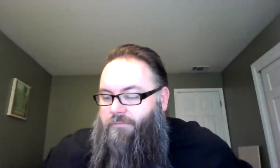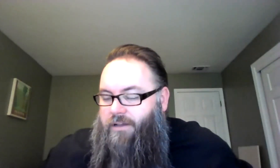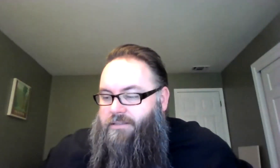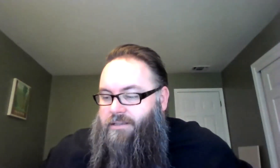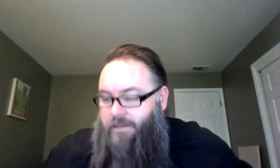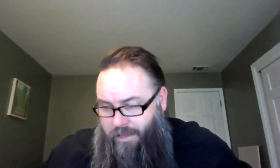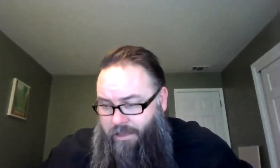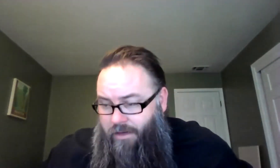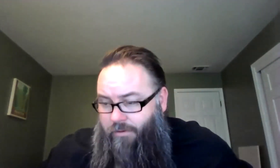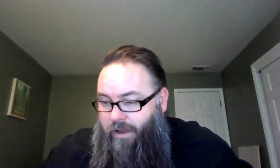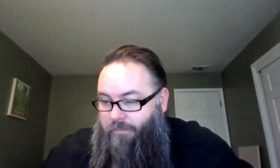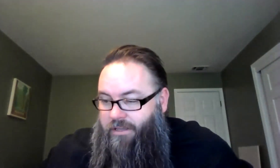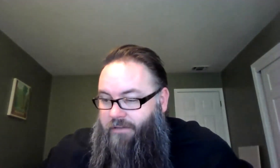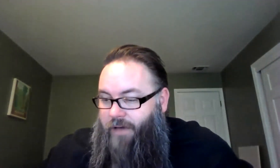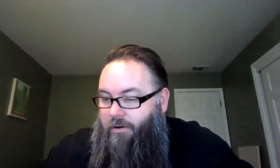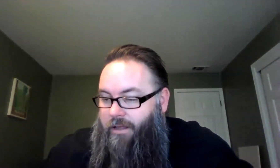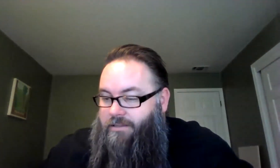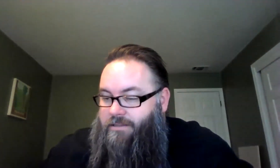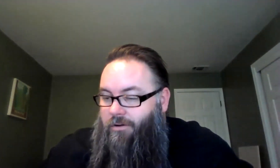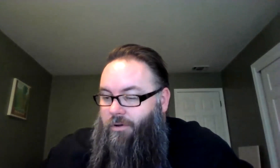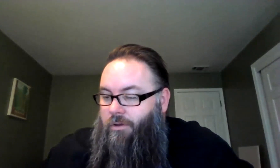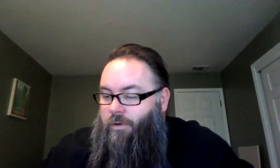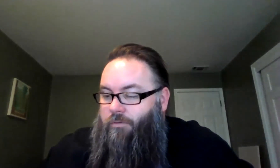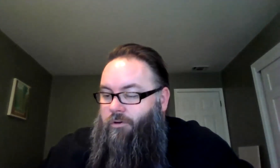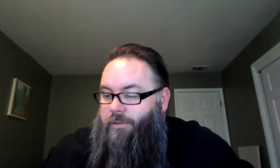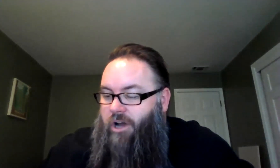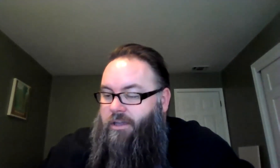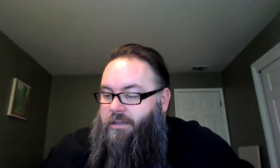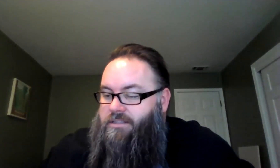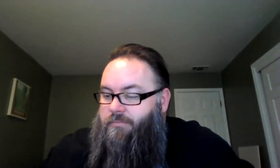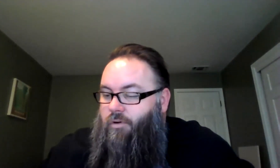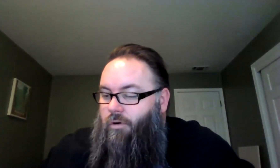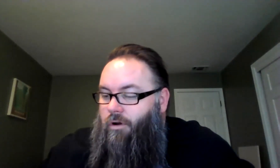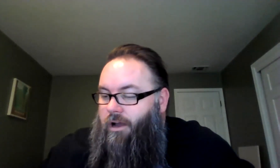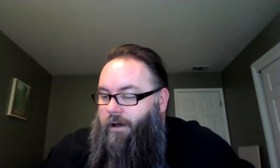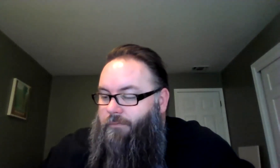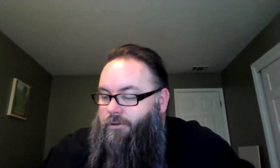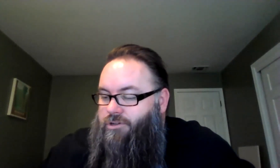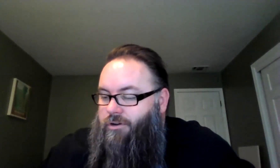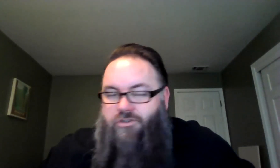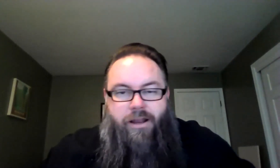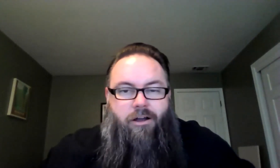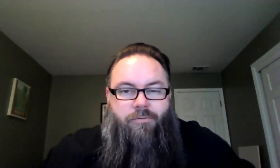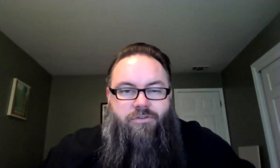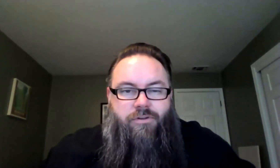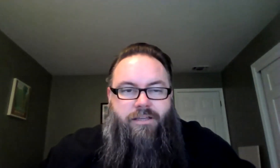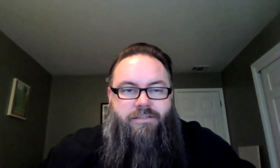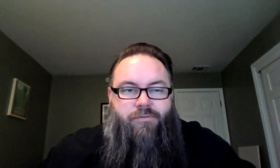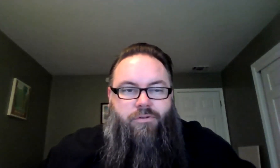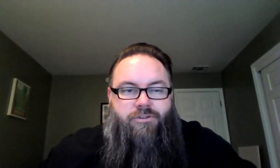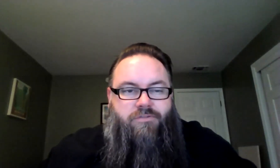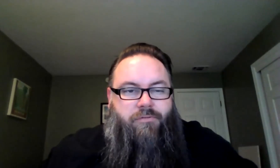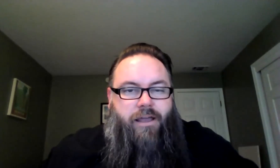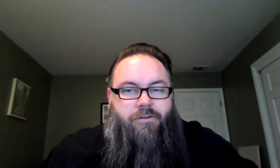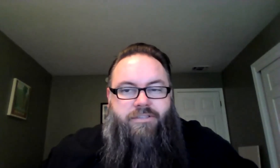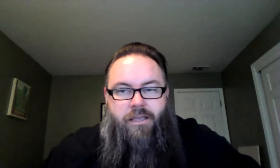special grant funds that we were able to give out. And so we will be talking some more about future training opportunities